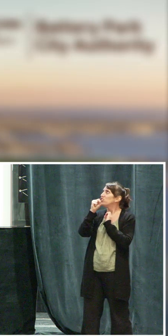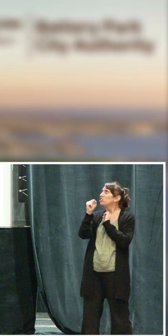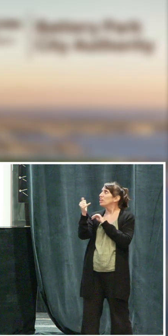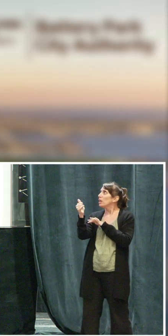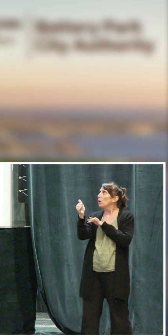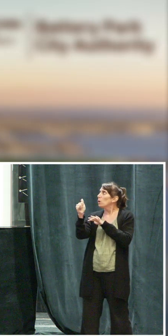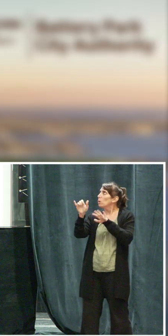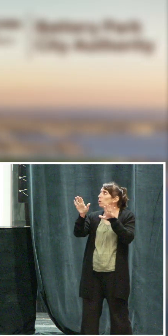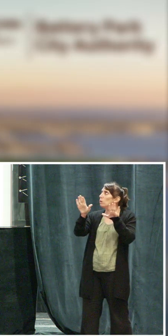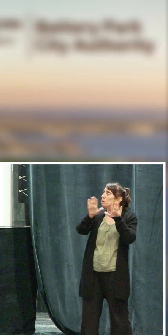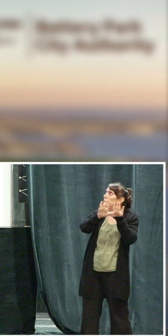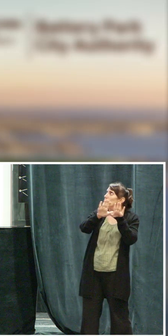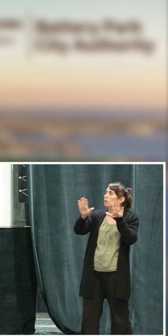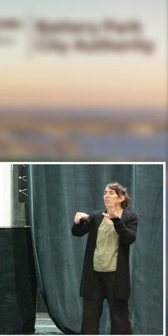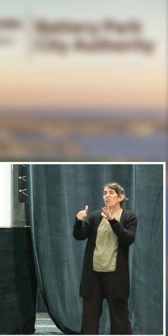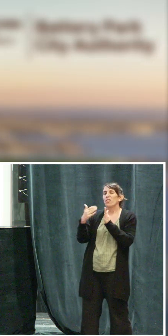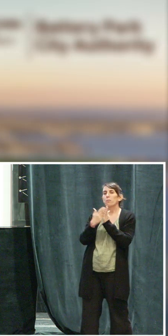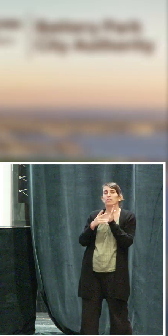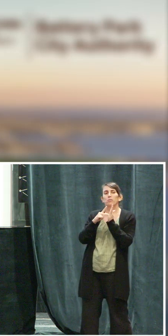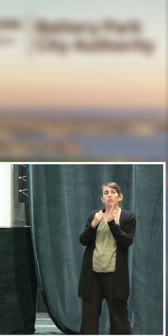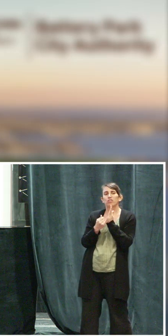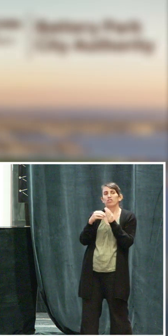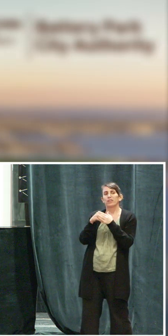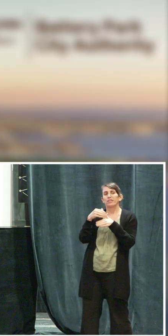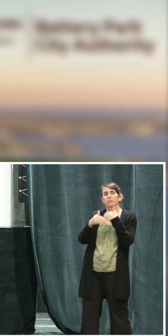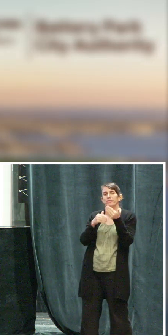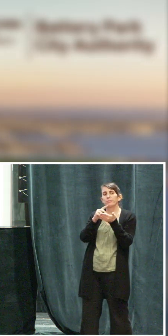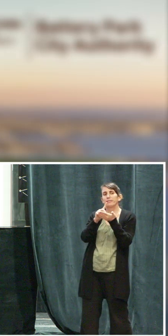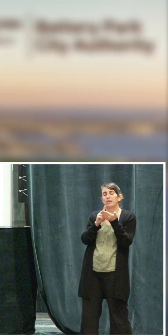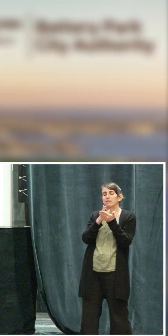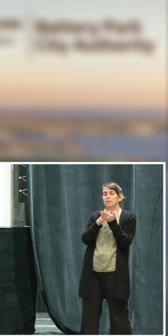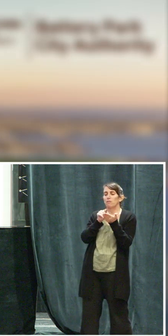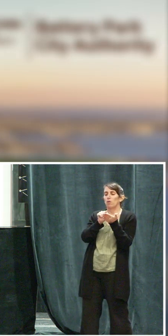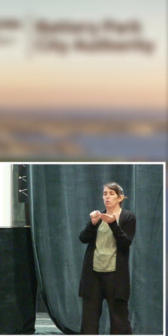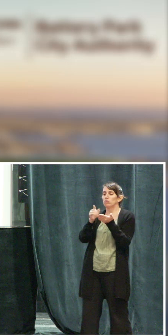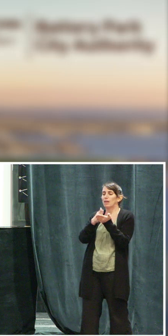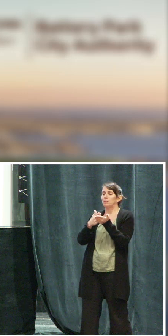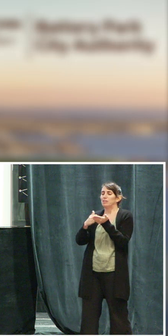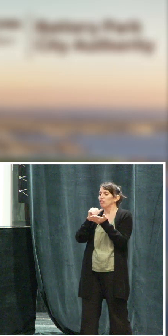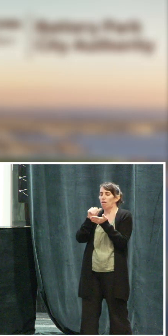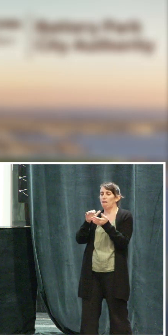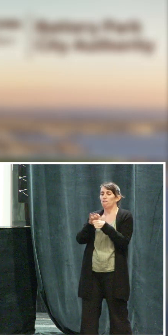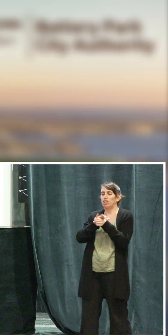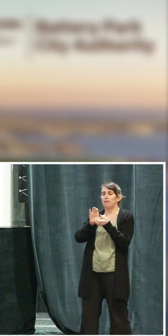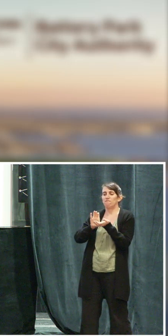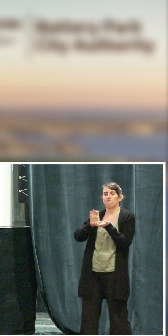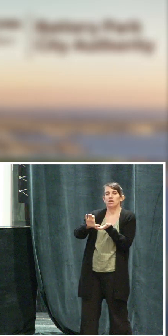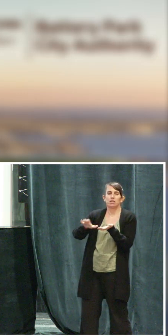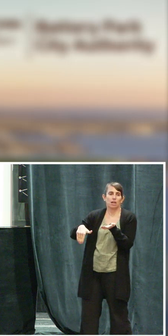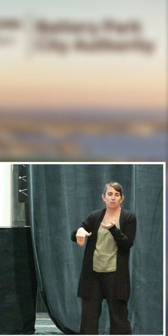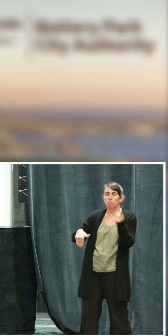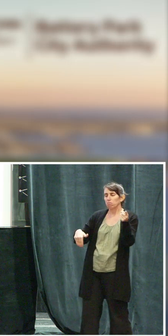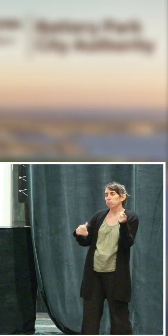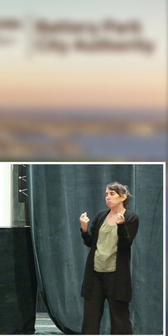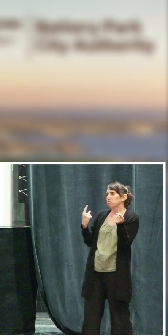rest of the projects are in the process of being designed or funded. Some of those elements are actually not yet fully funded. Well, I understand